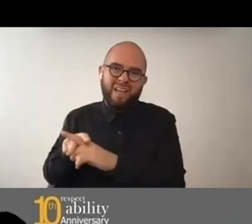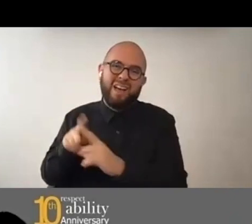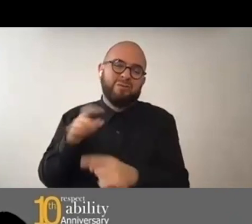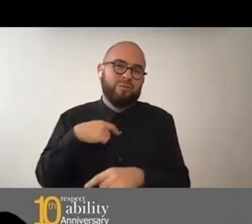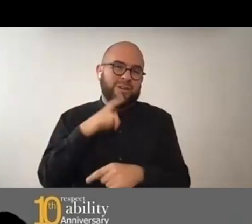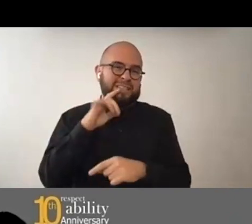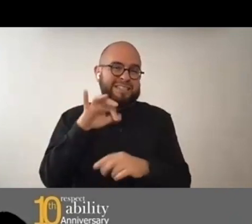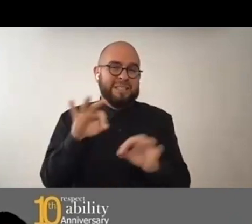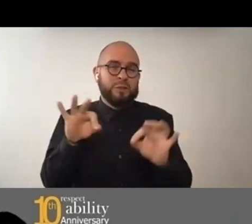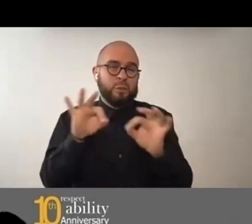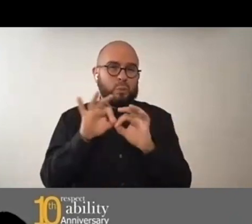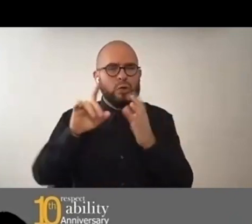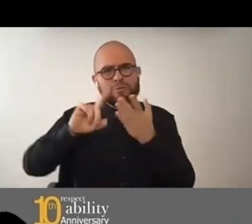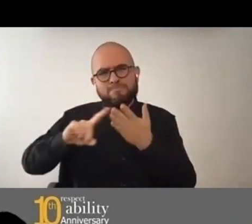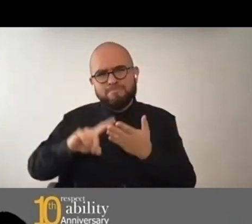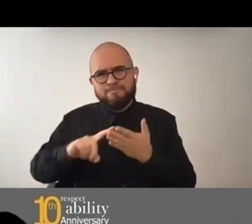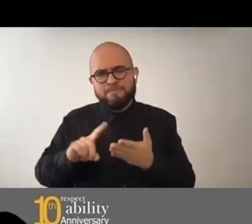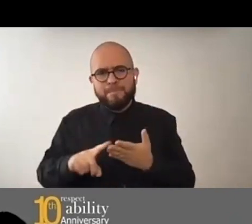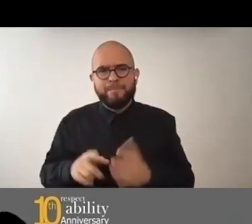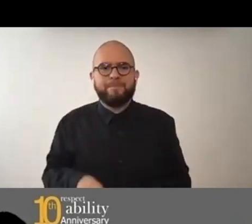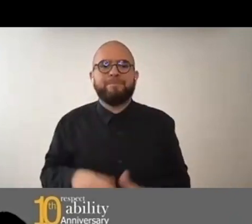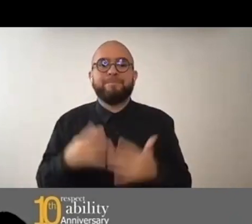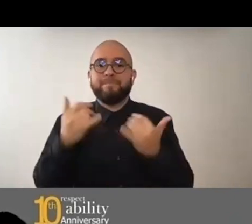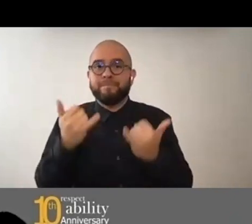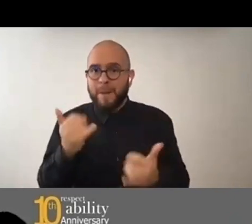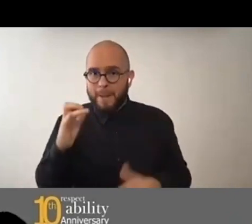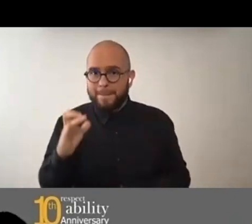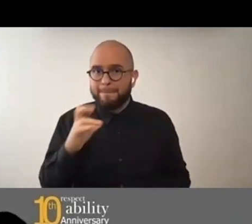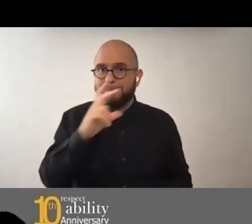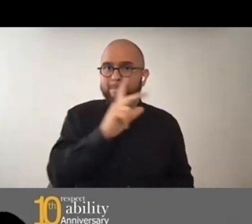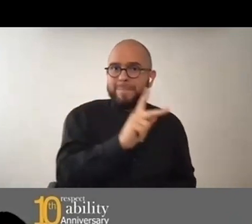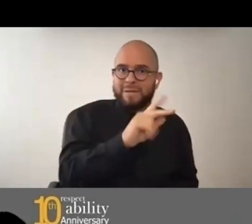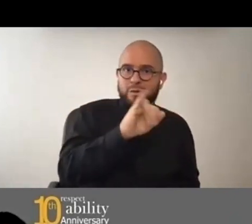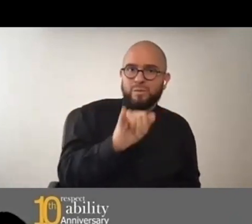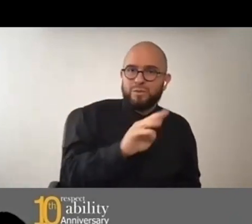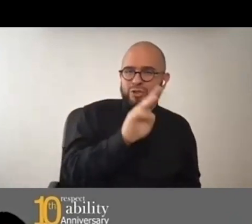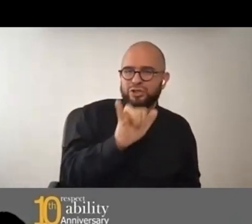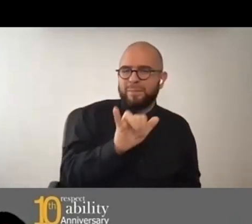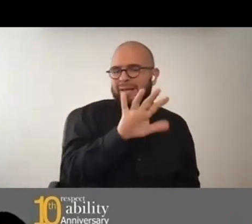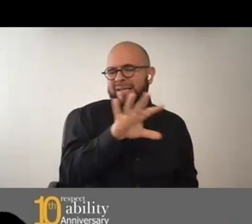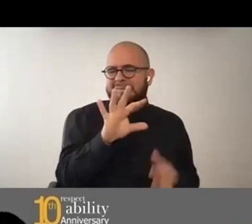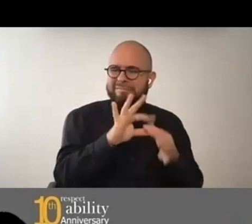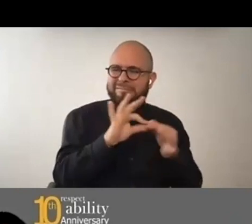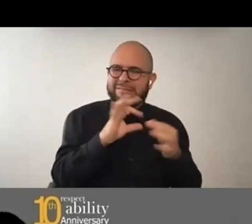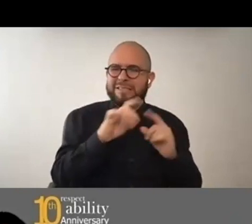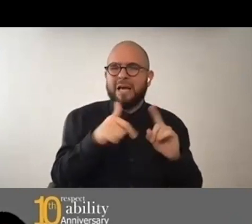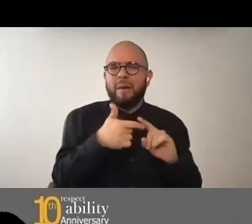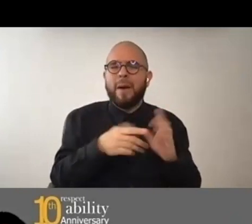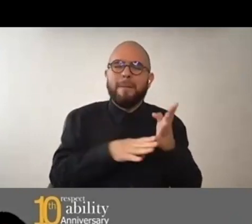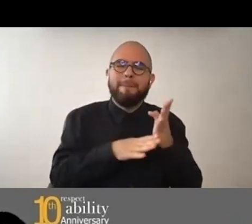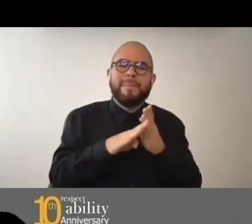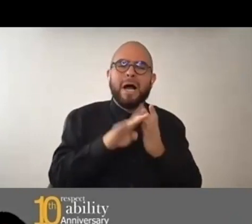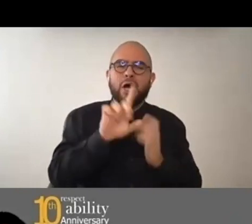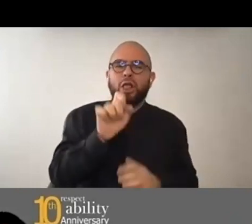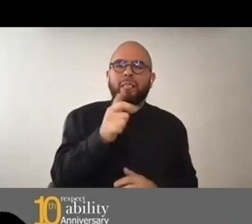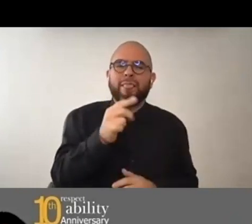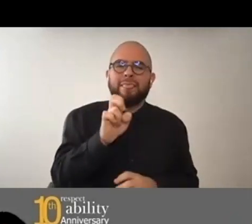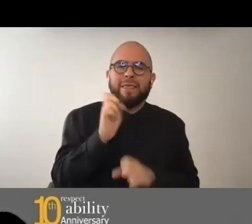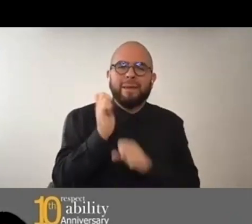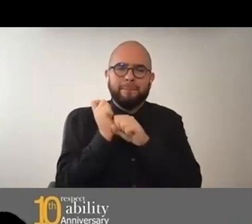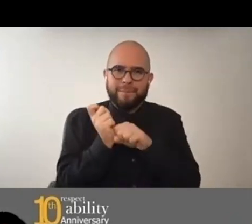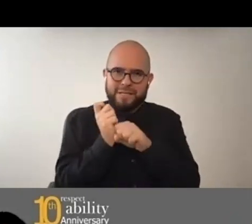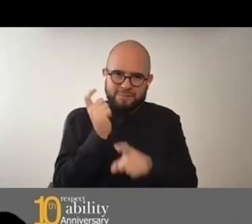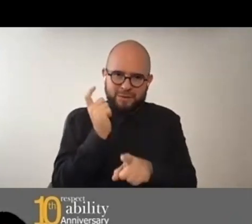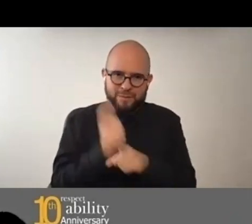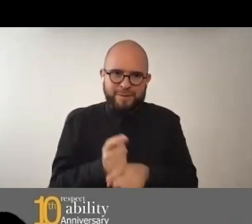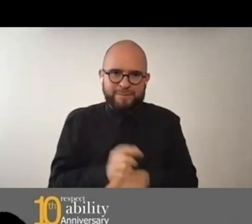you want to look, let's say we're going back to Jimmy's notion of minor league baseball, because I've got Touching Italian Sodas with a 10-foot pole,